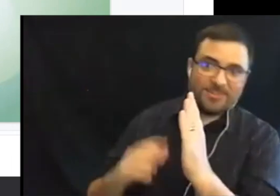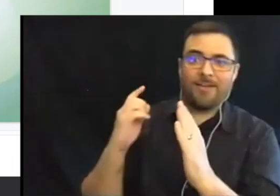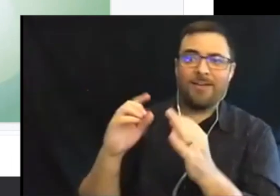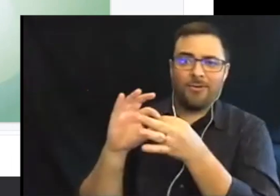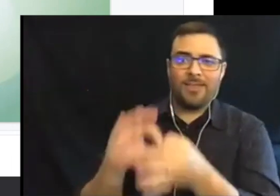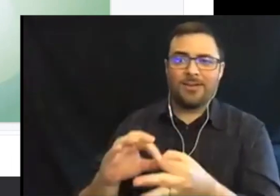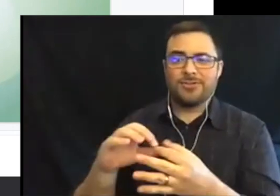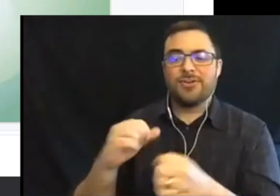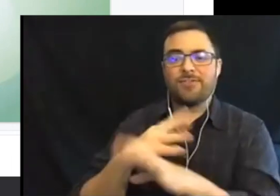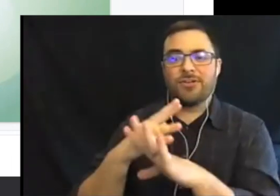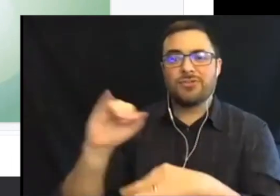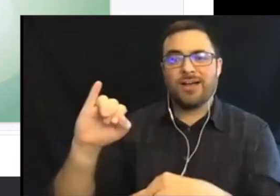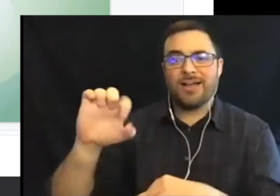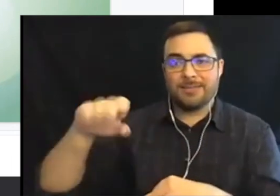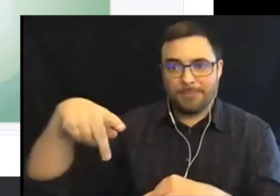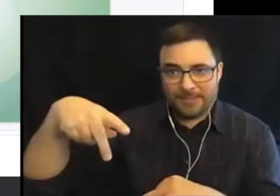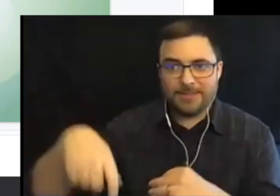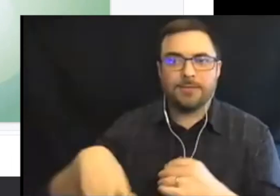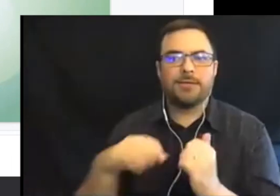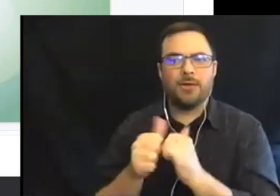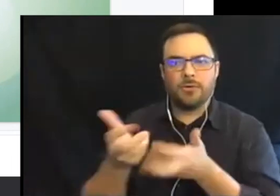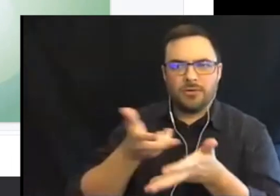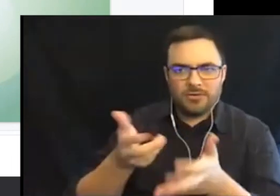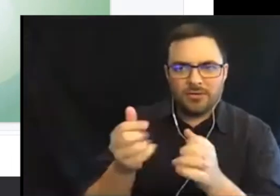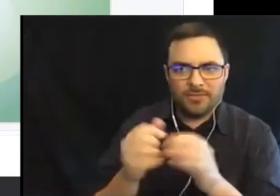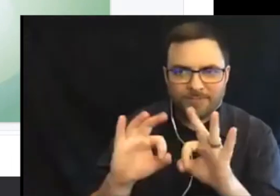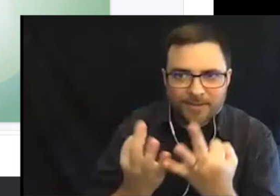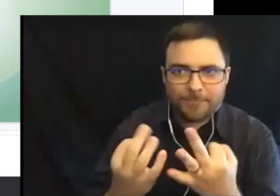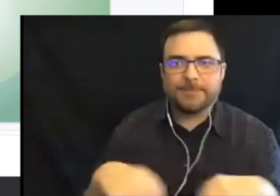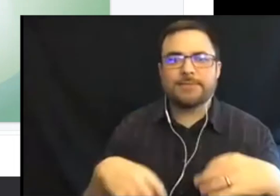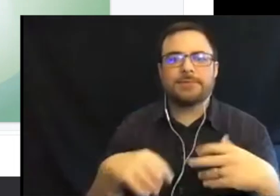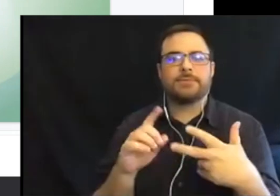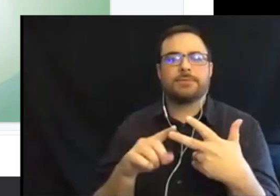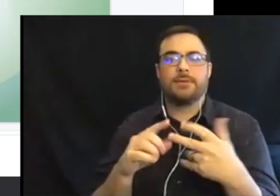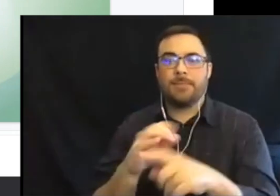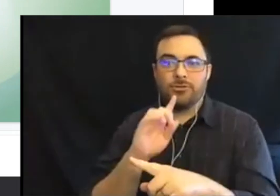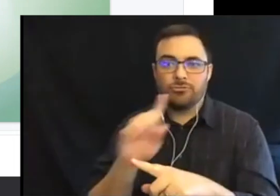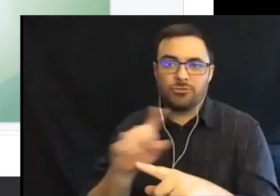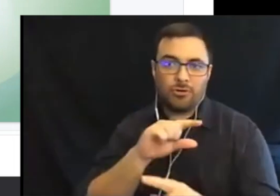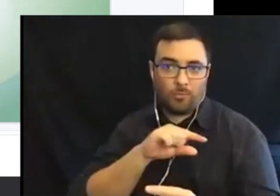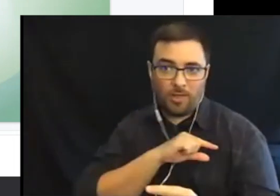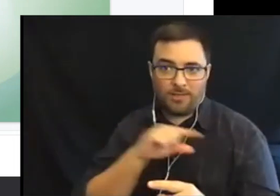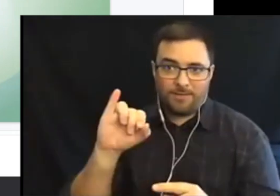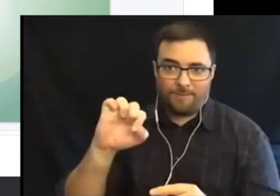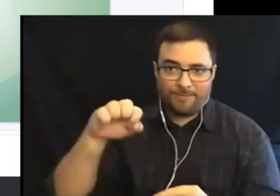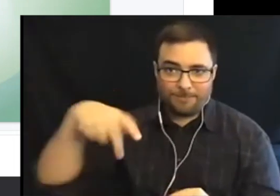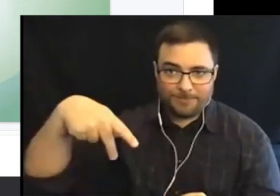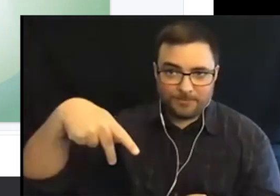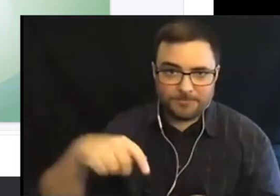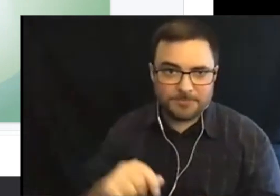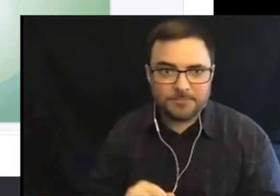how to facilitate with that with families, making sure that they are a quality IEP. And